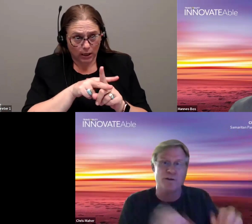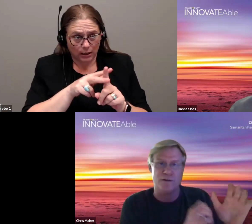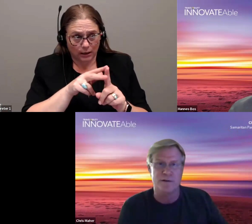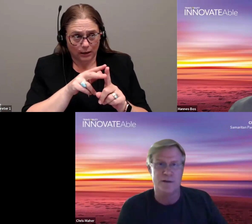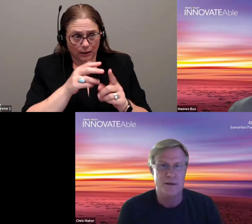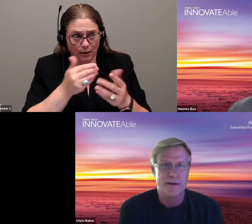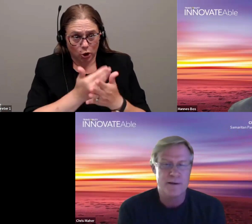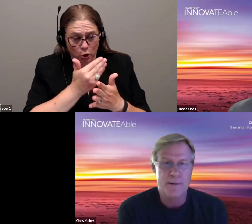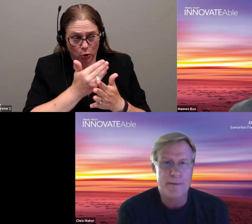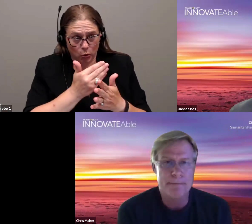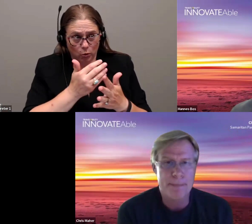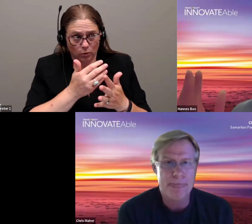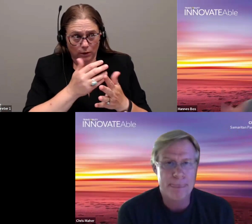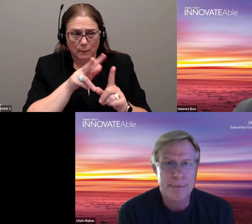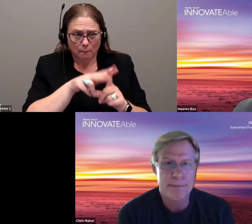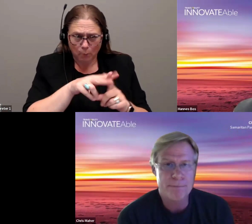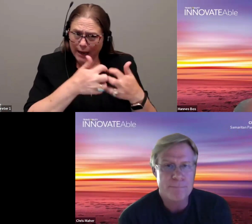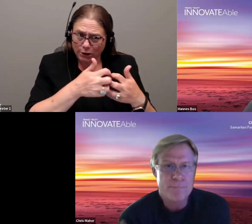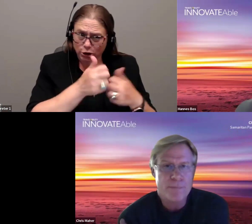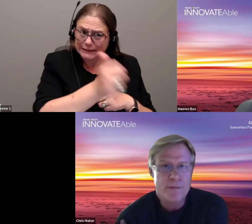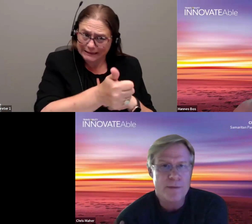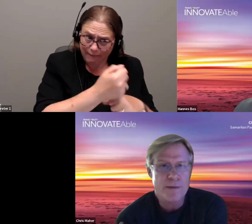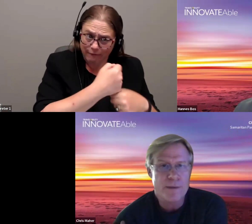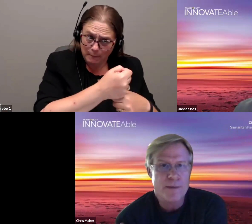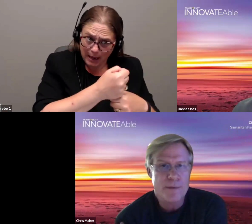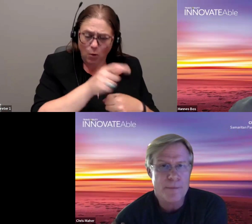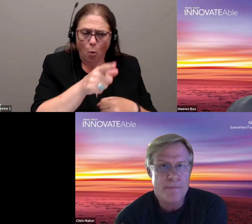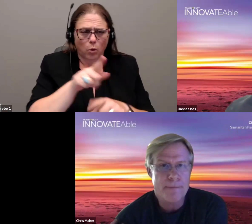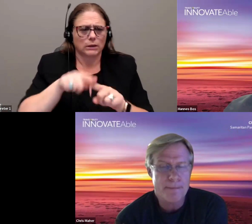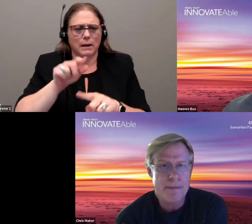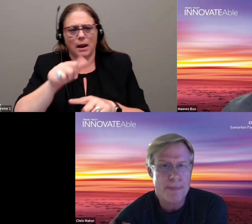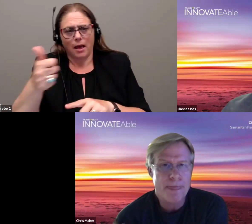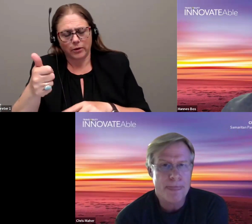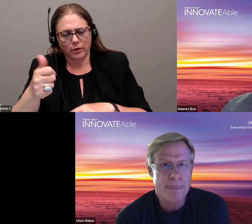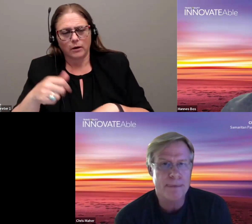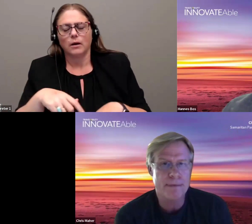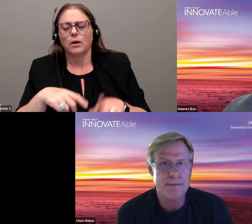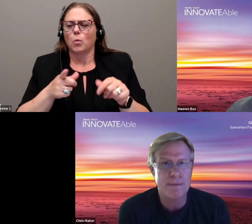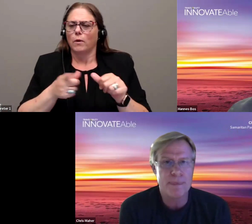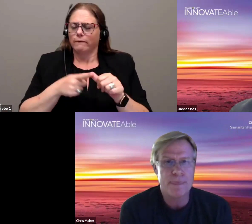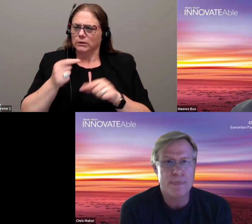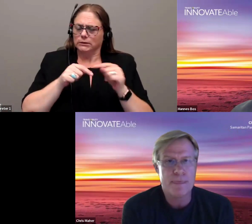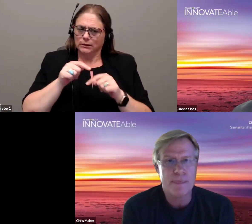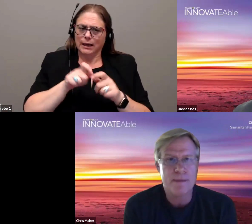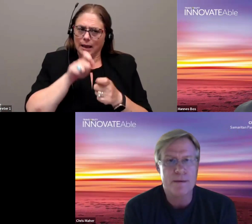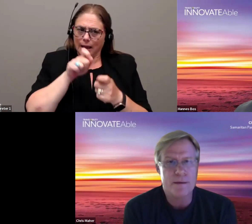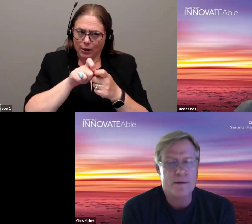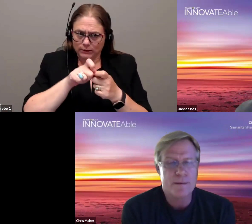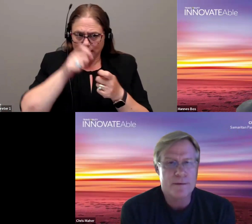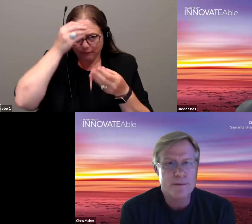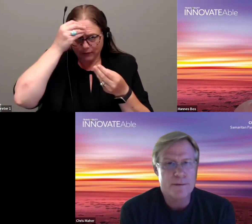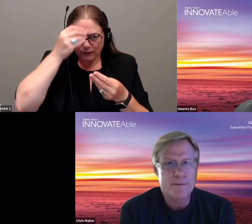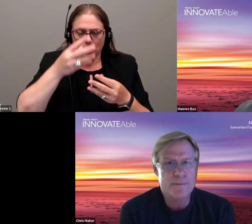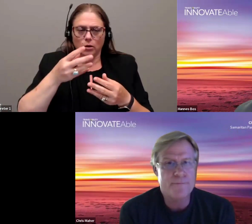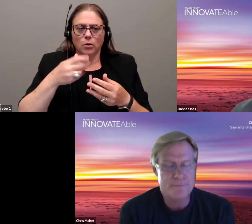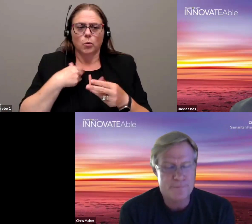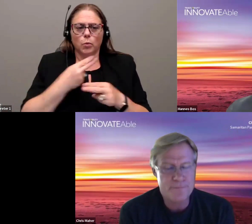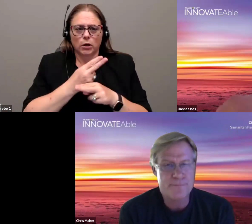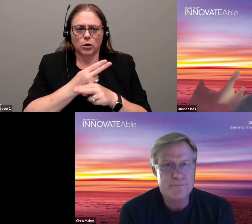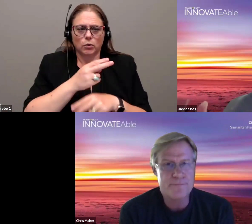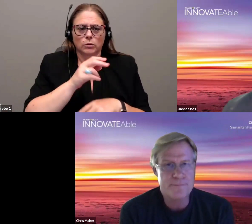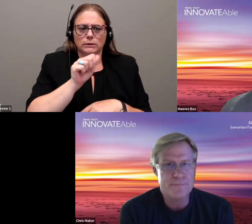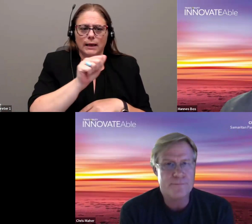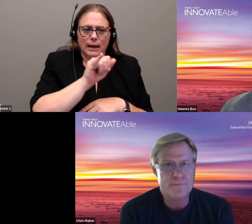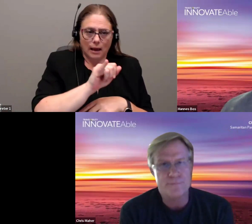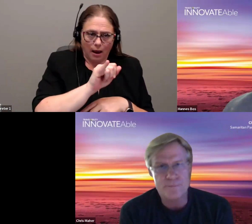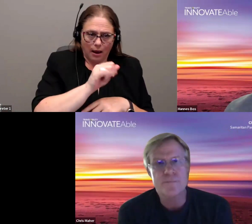ultimate question. First and foremost, accuracy of data. So we use a combination of AI and the